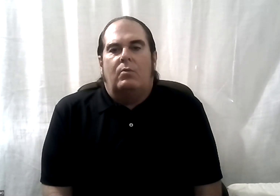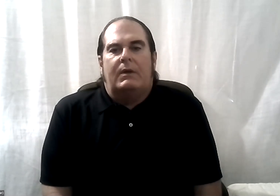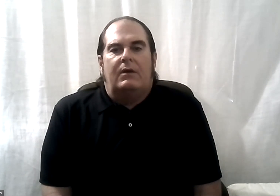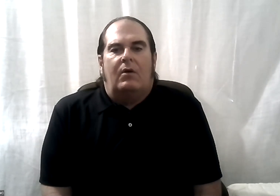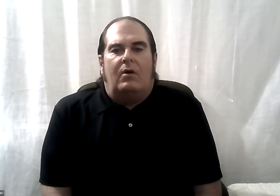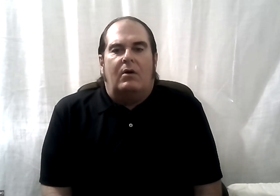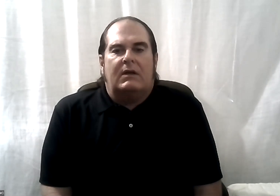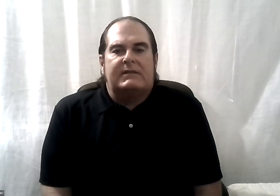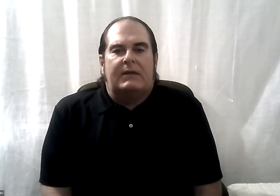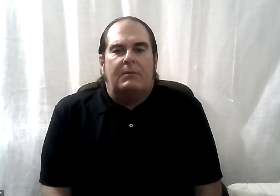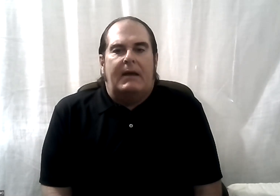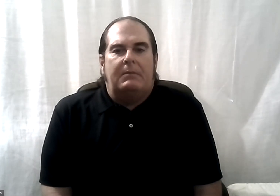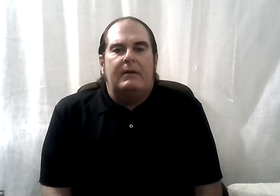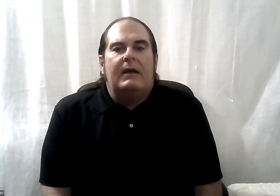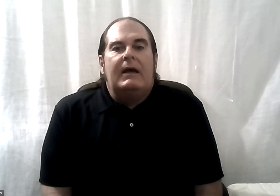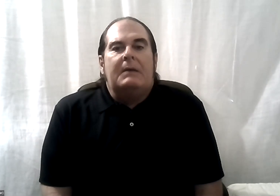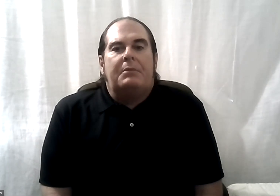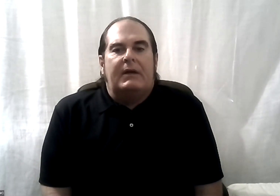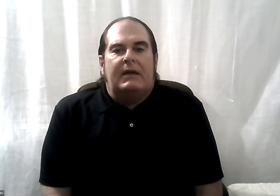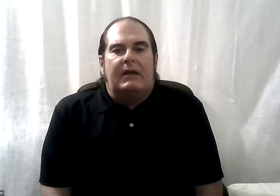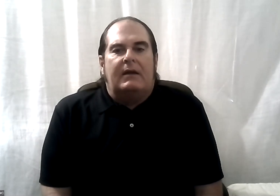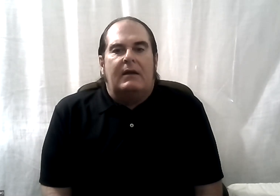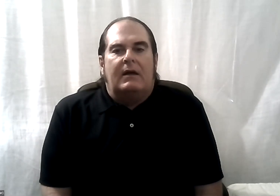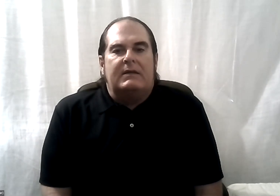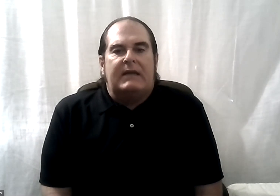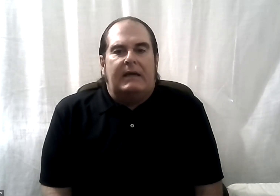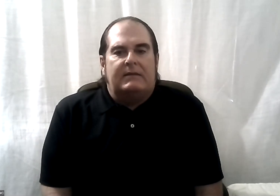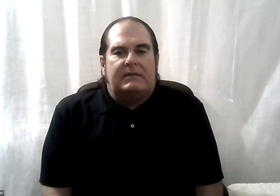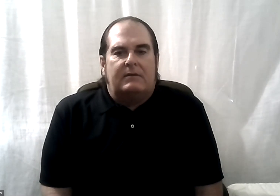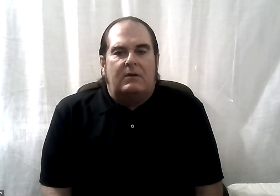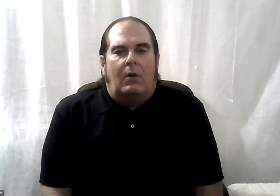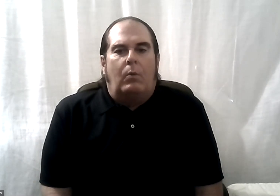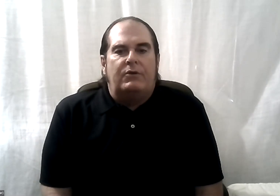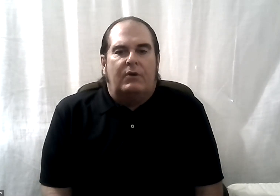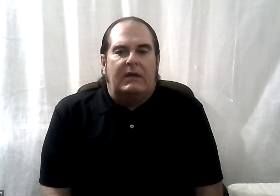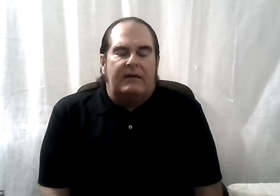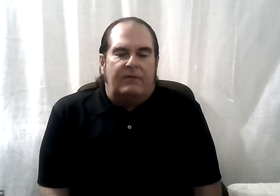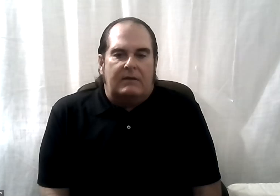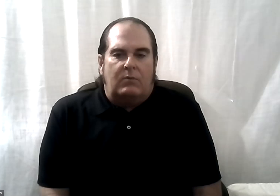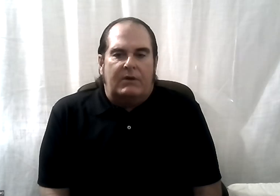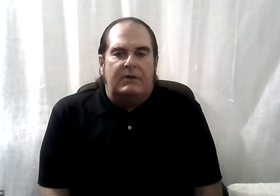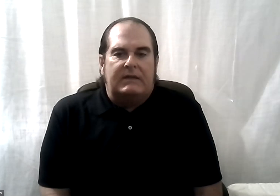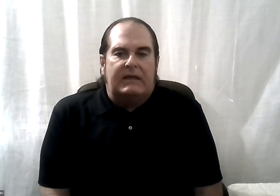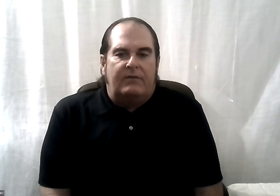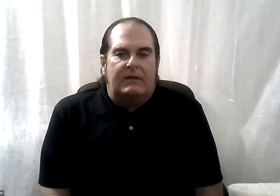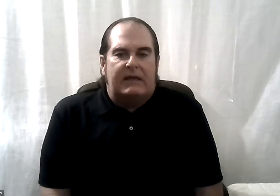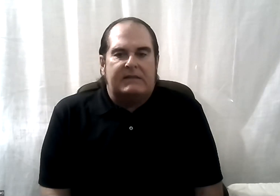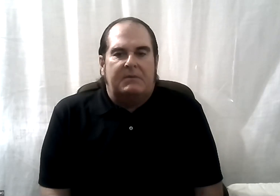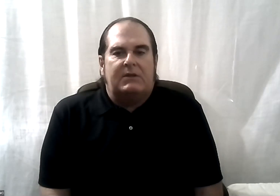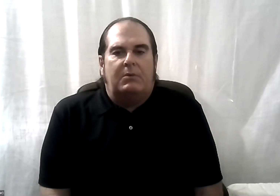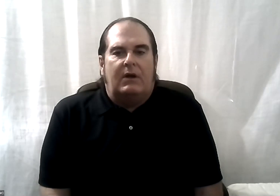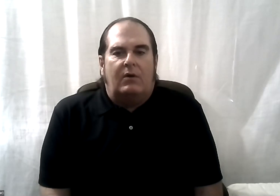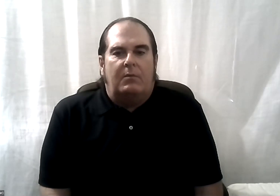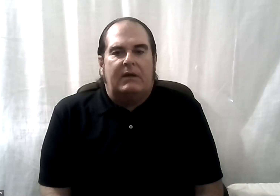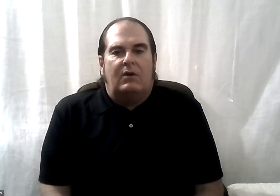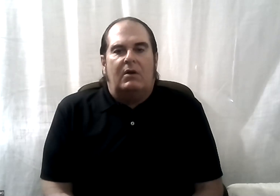So we are considering maybe putting in a date when you need to give the assessment,